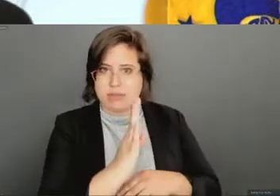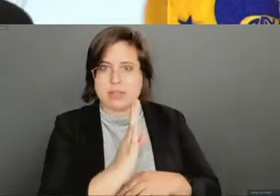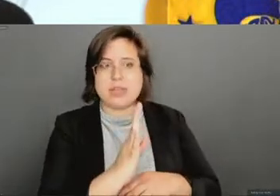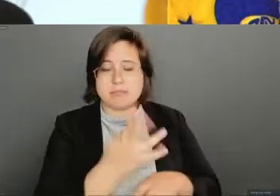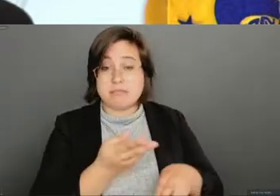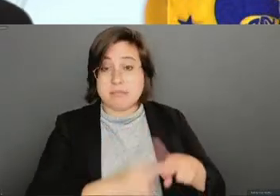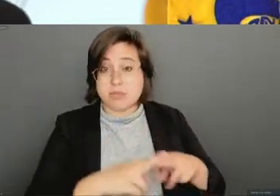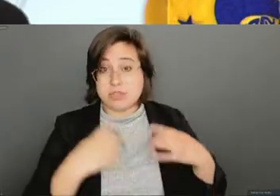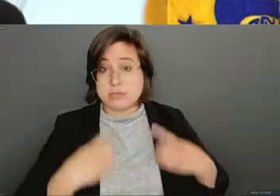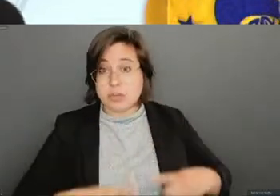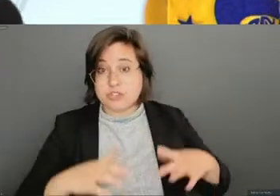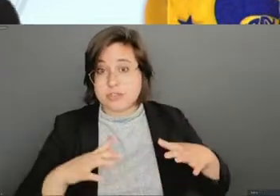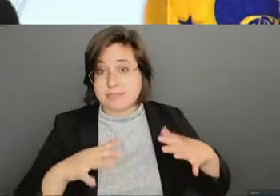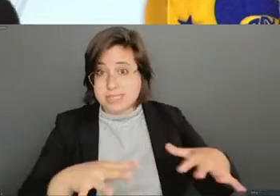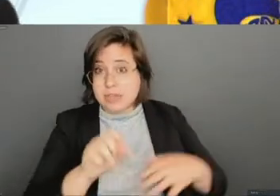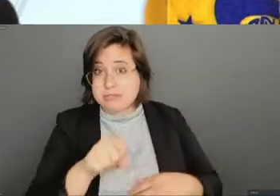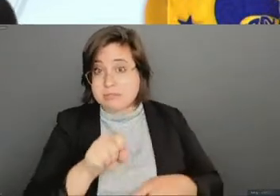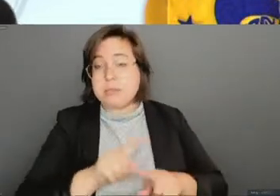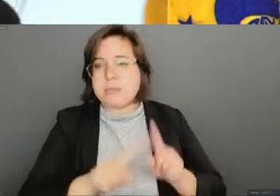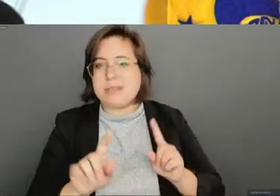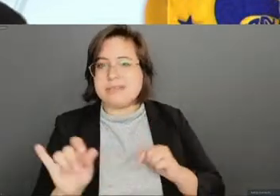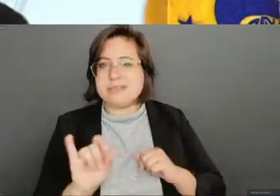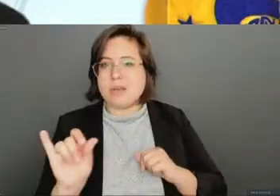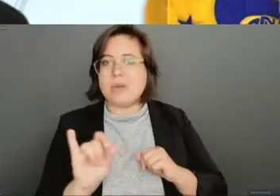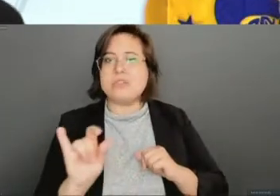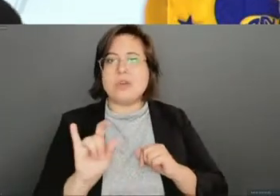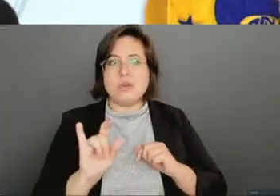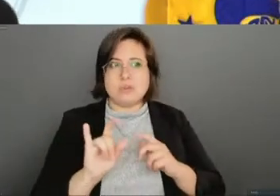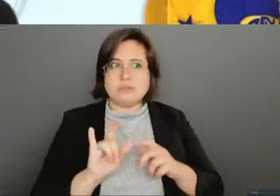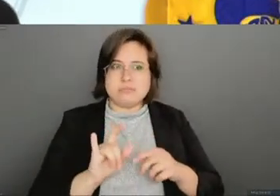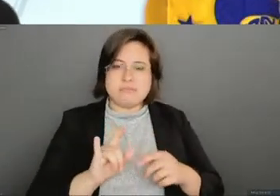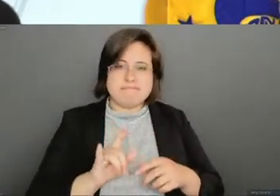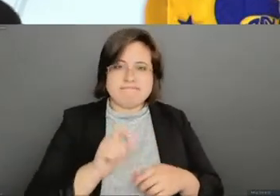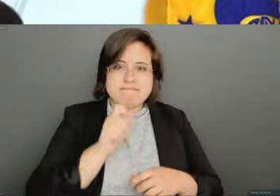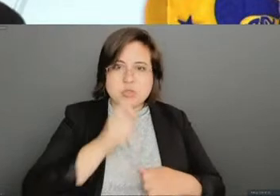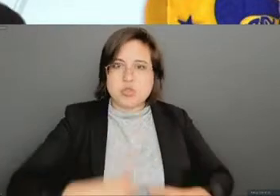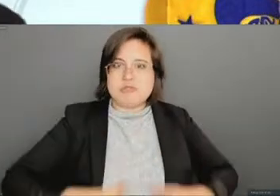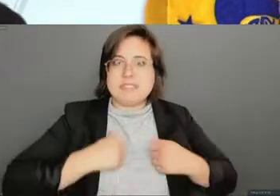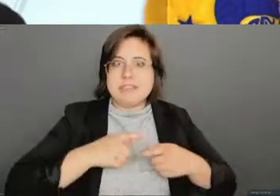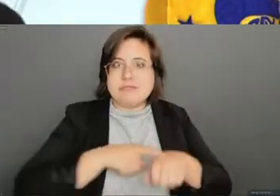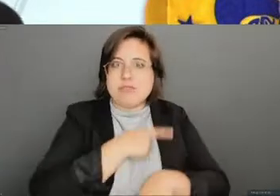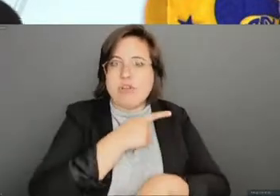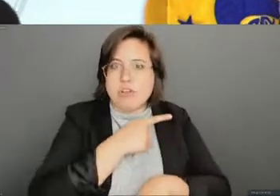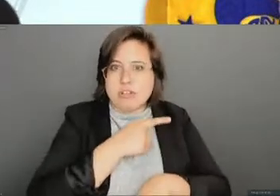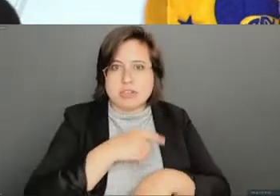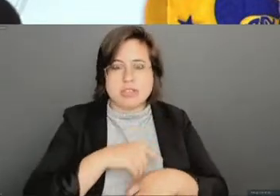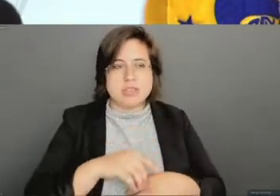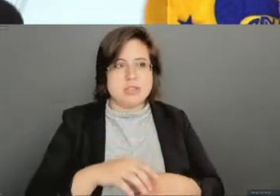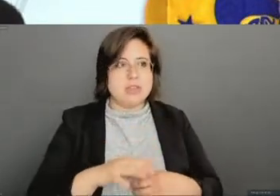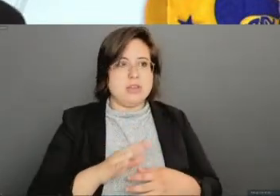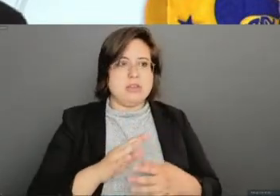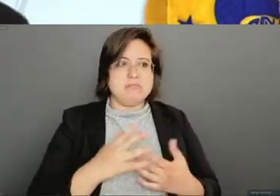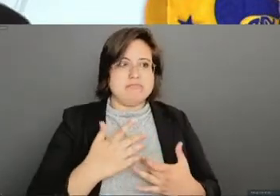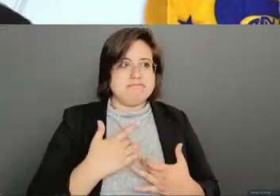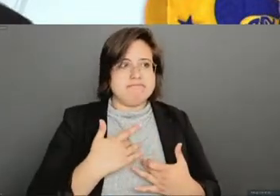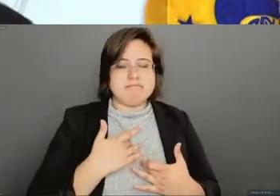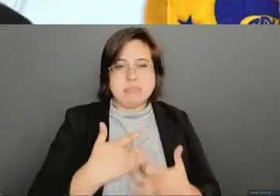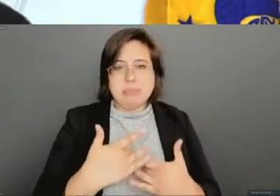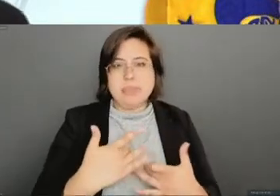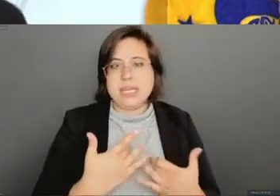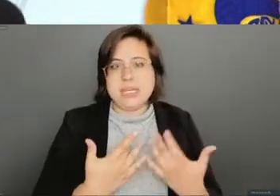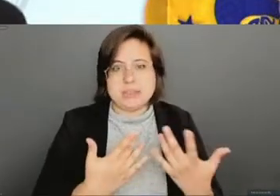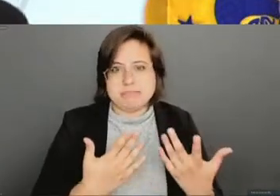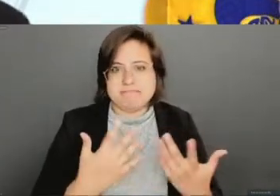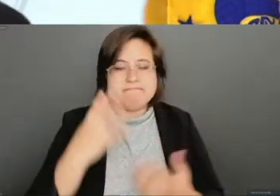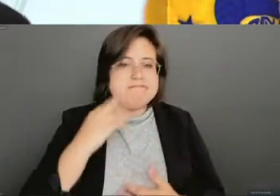depression and anxiety, but to shorter lifespans, to an increase in premature death, to increased incidence of